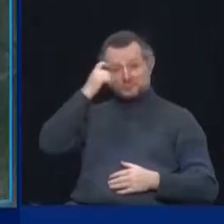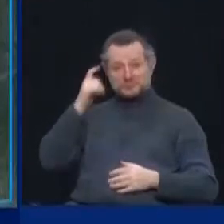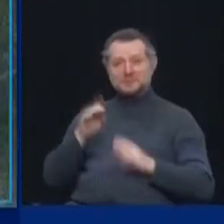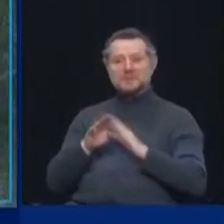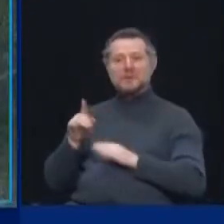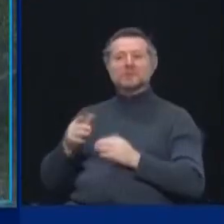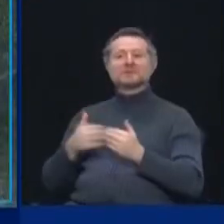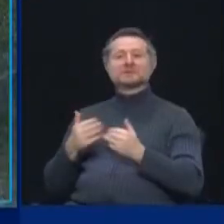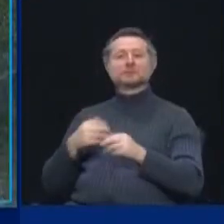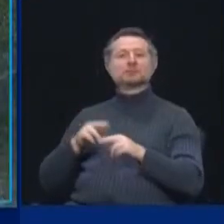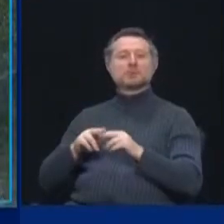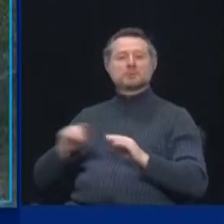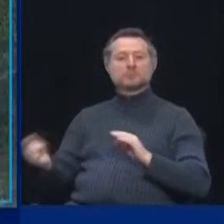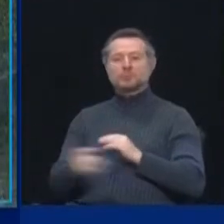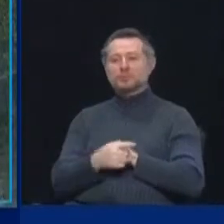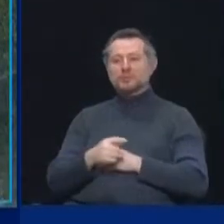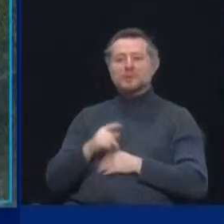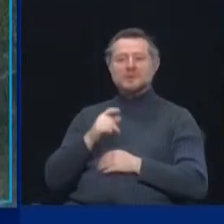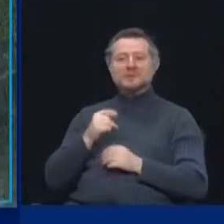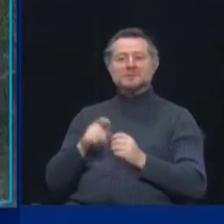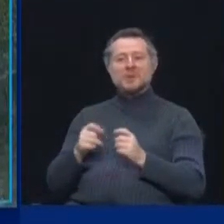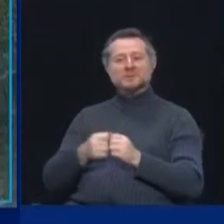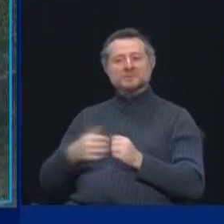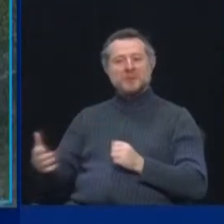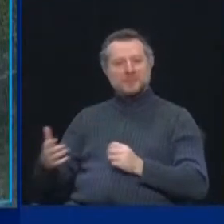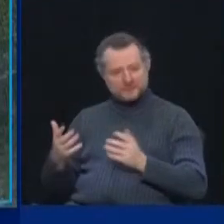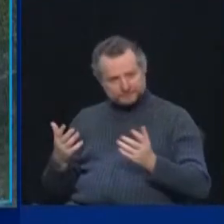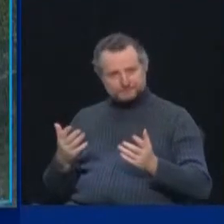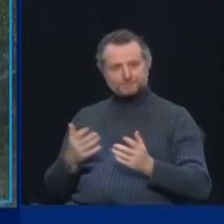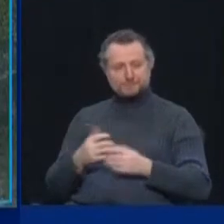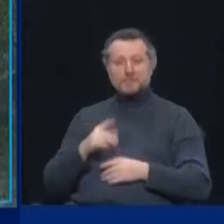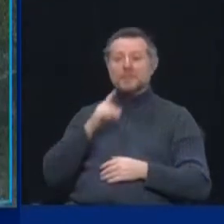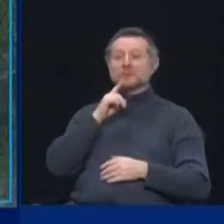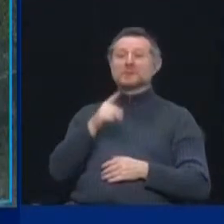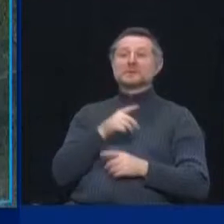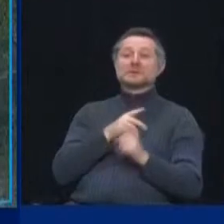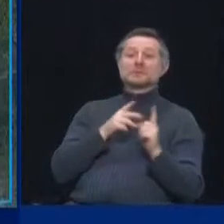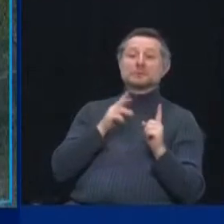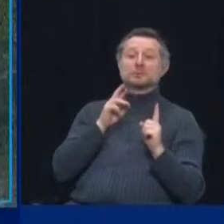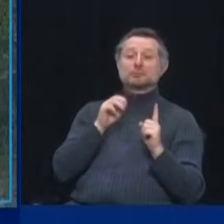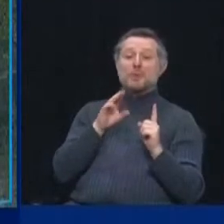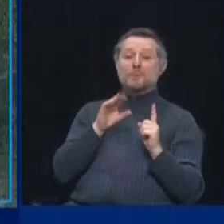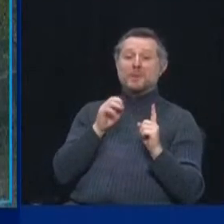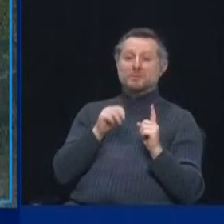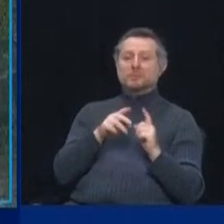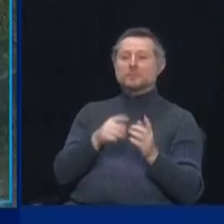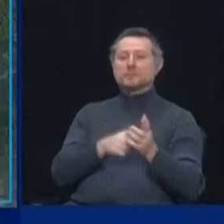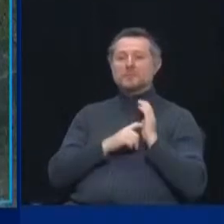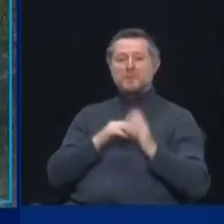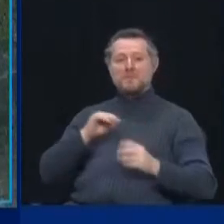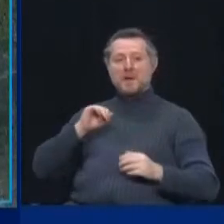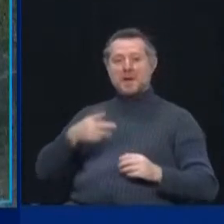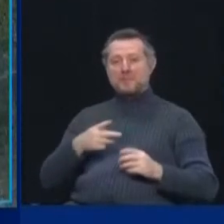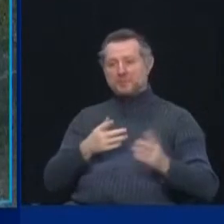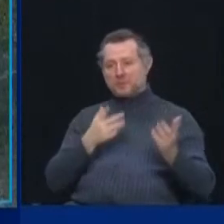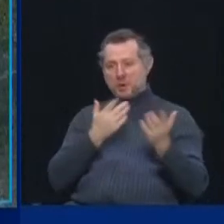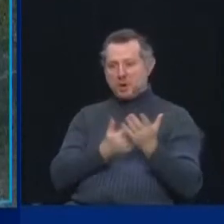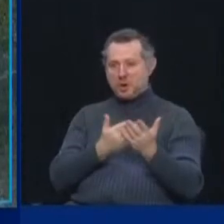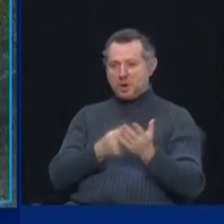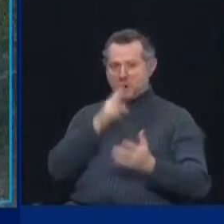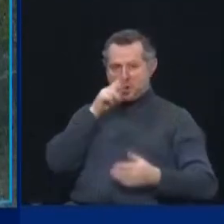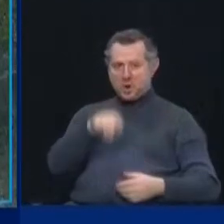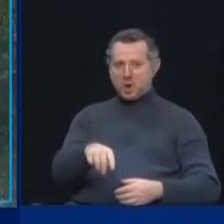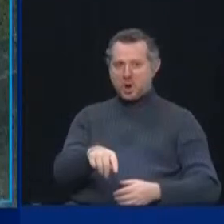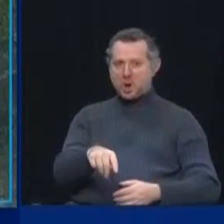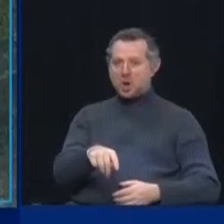you expand that? Now, Reuben shows me a map. Look at this. Metro